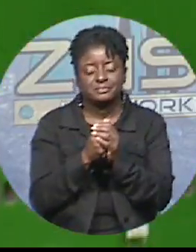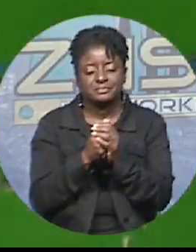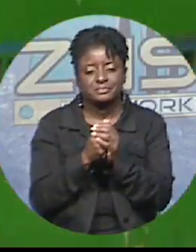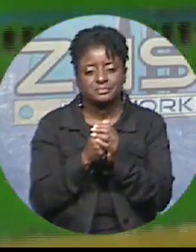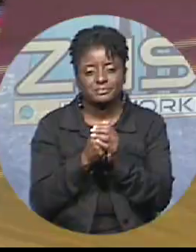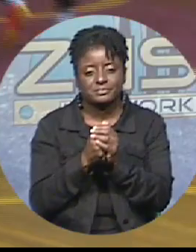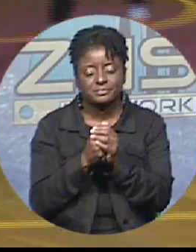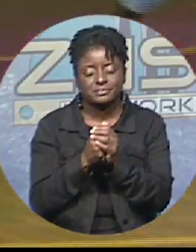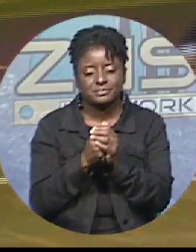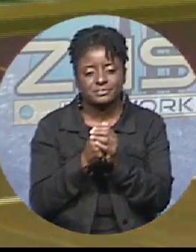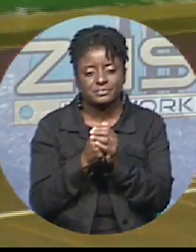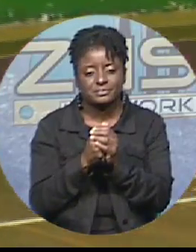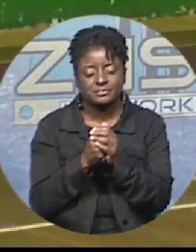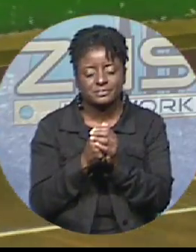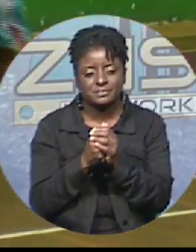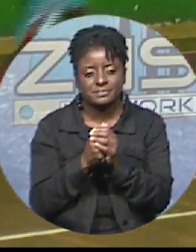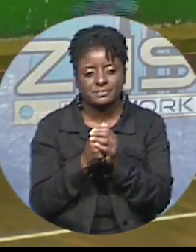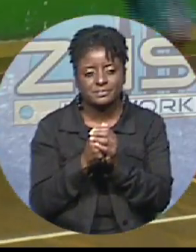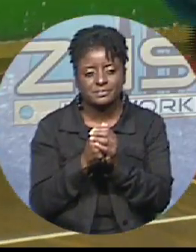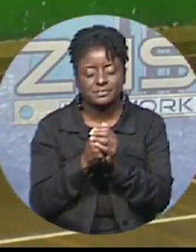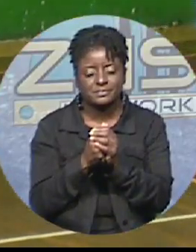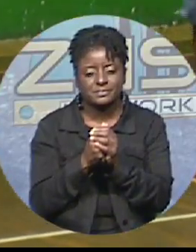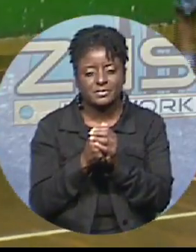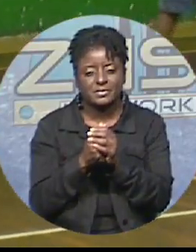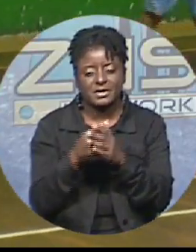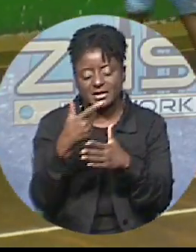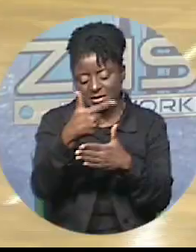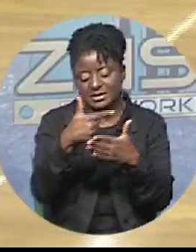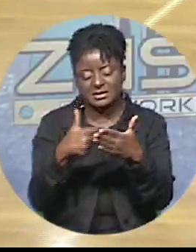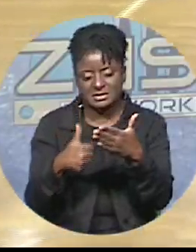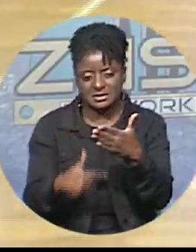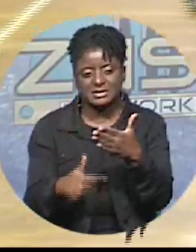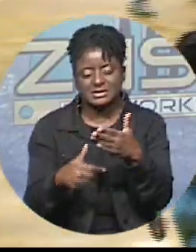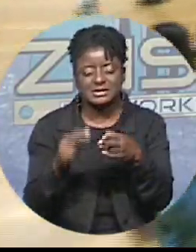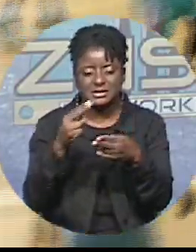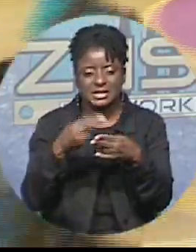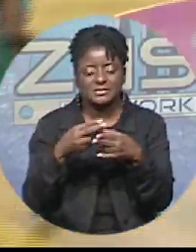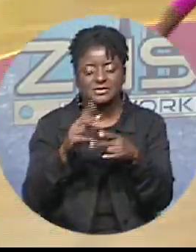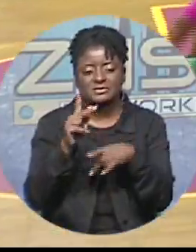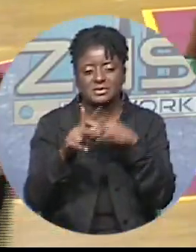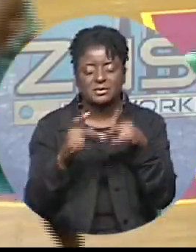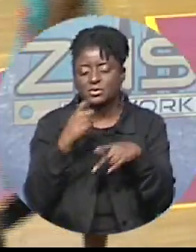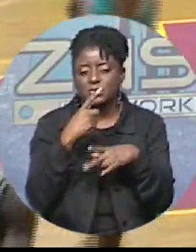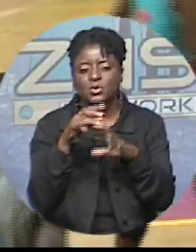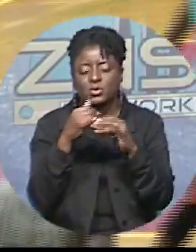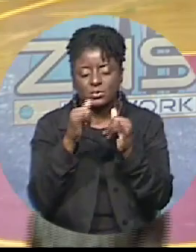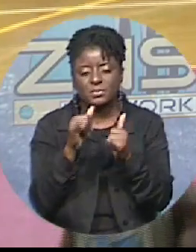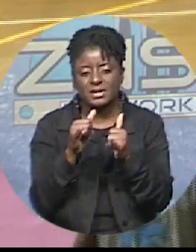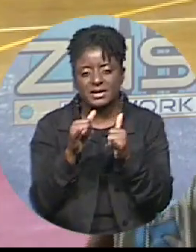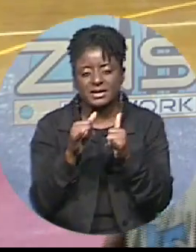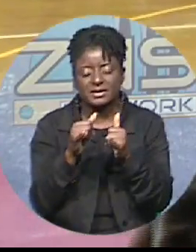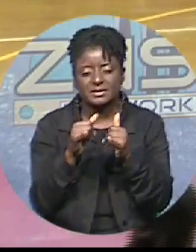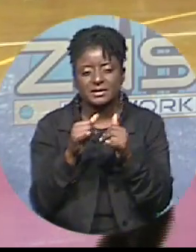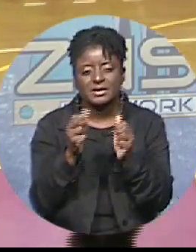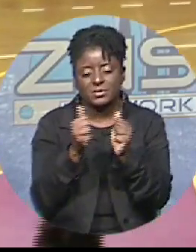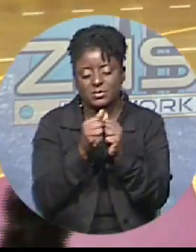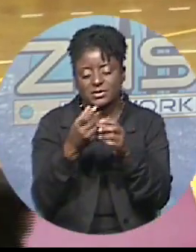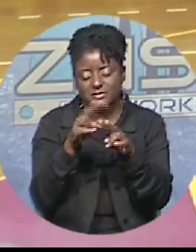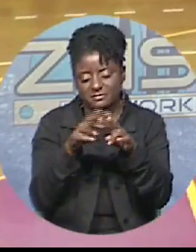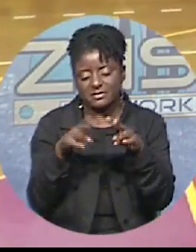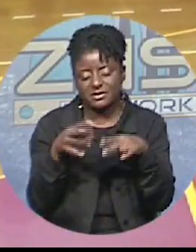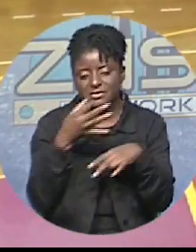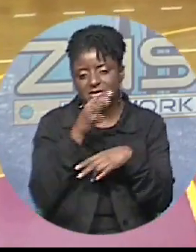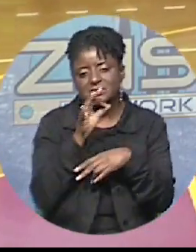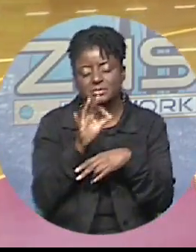Diassi Delancey finished up with 11. Tracy Lewis had 19 points and 13 rebounds to lead the Queens. Vernisha Moss also